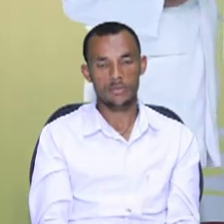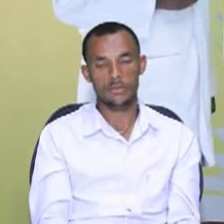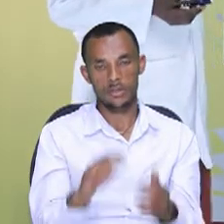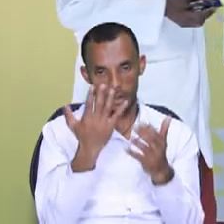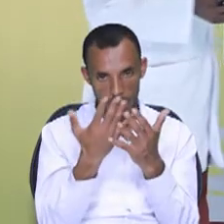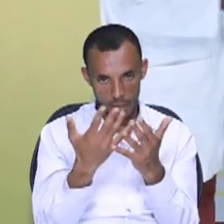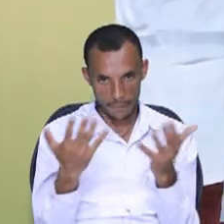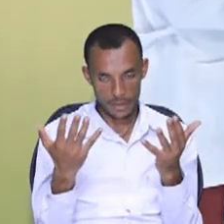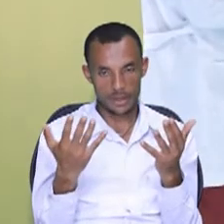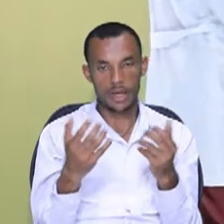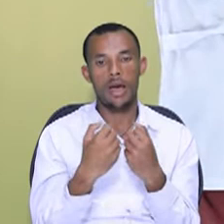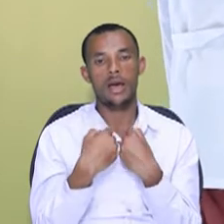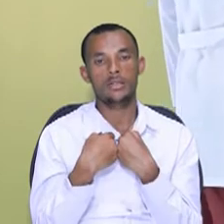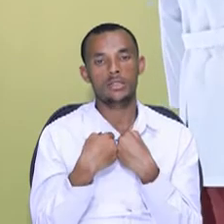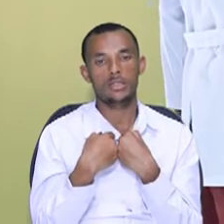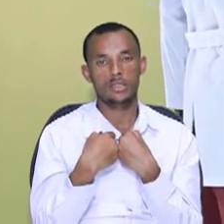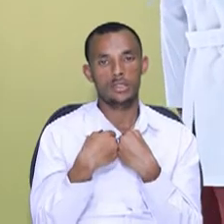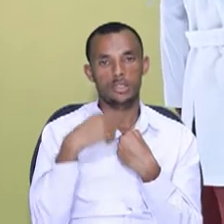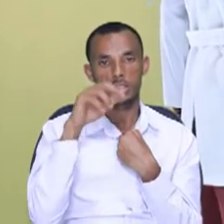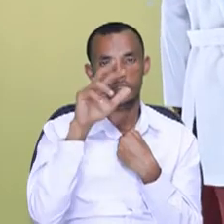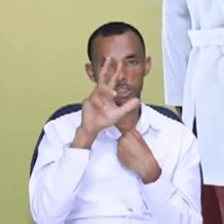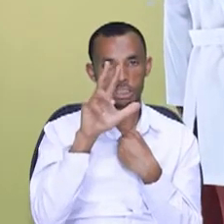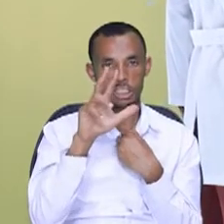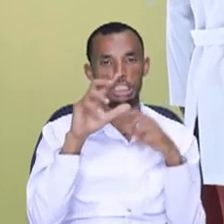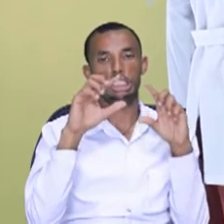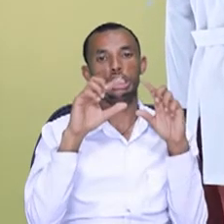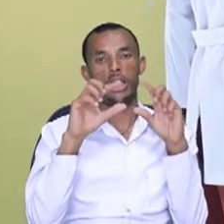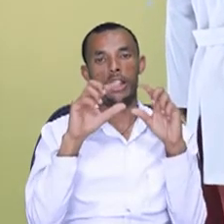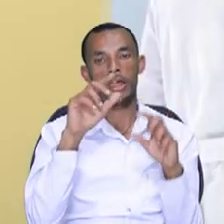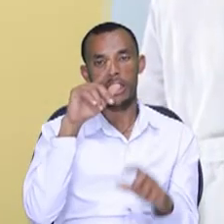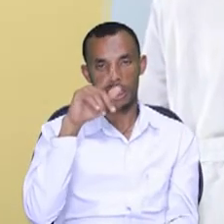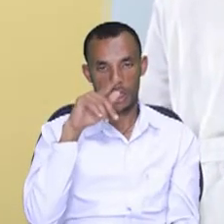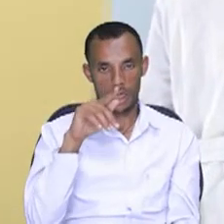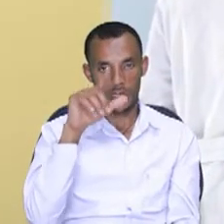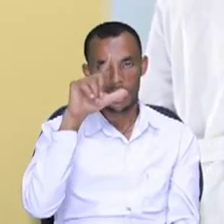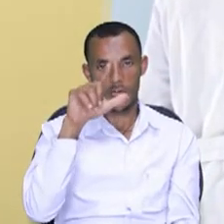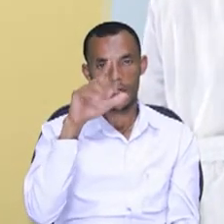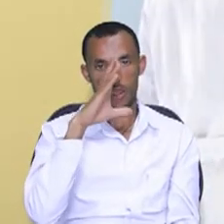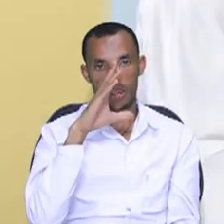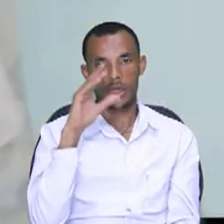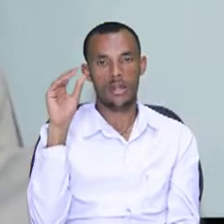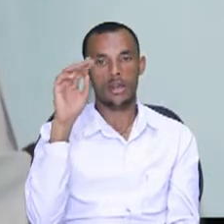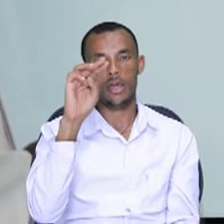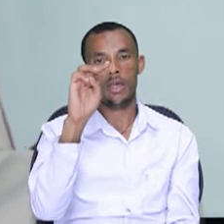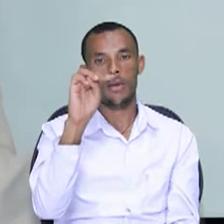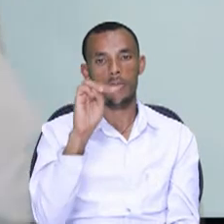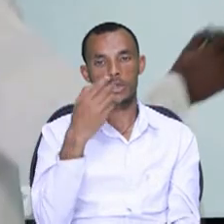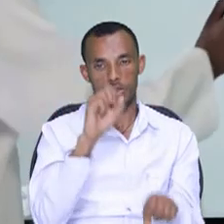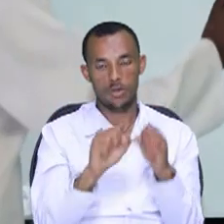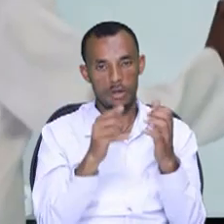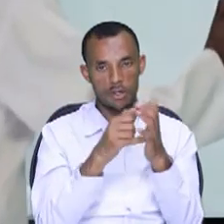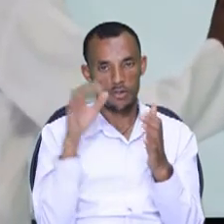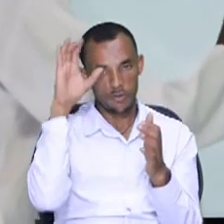So the element has 3 shells, K, L, and M.